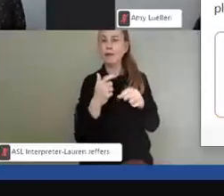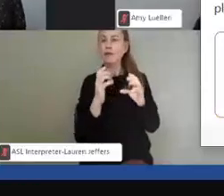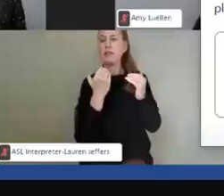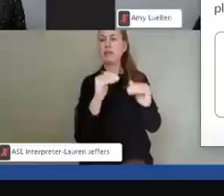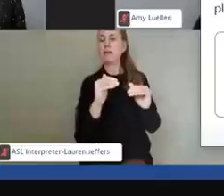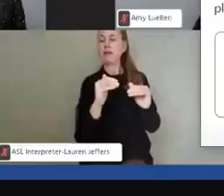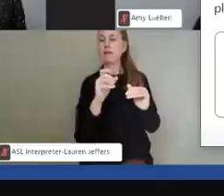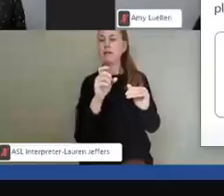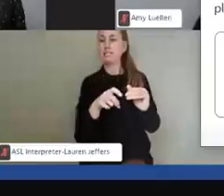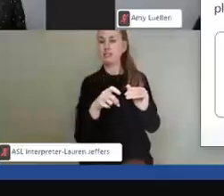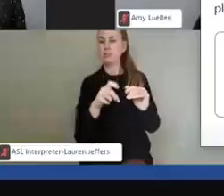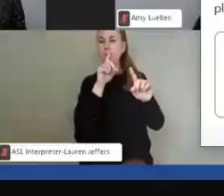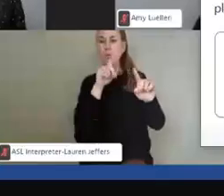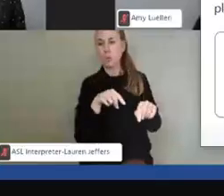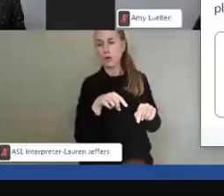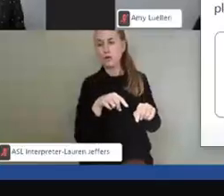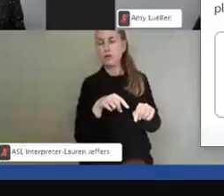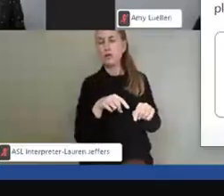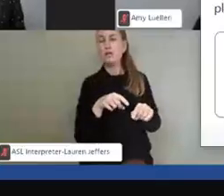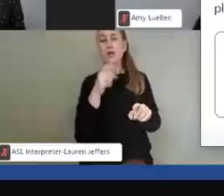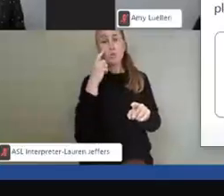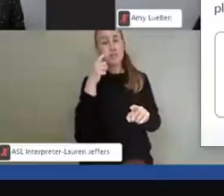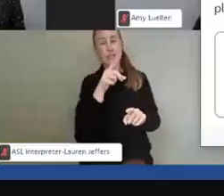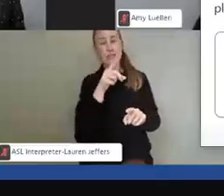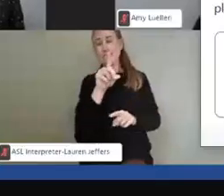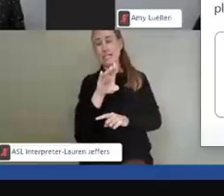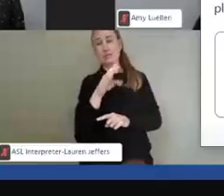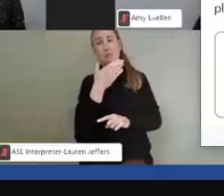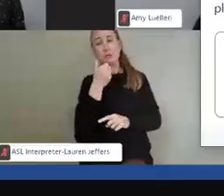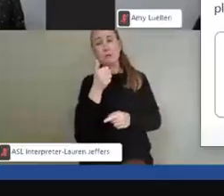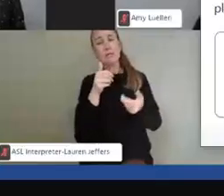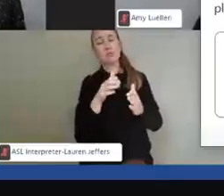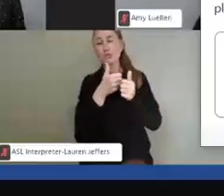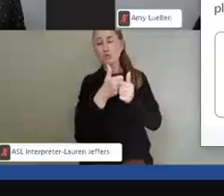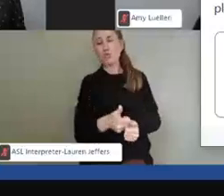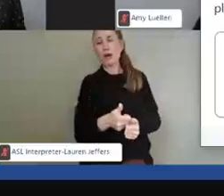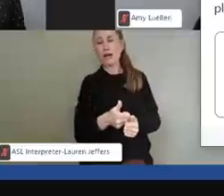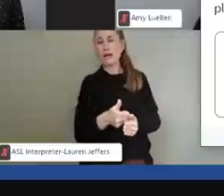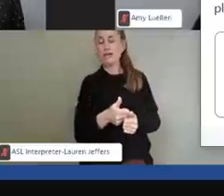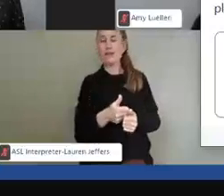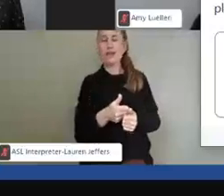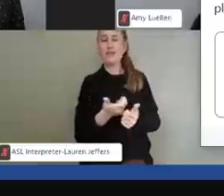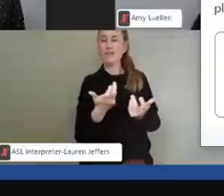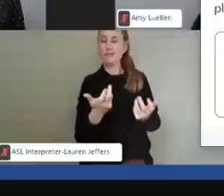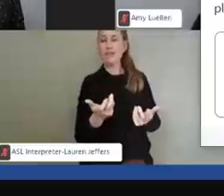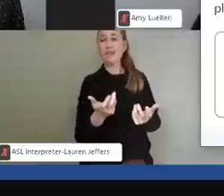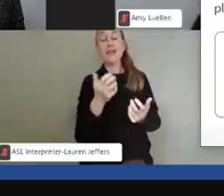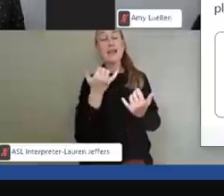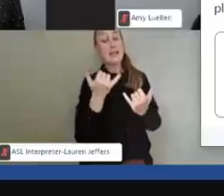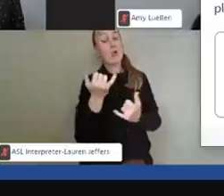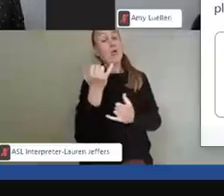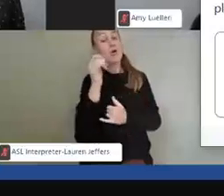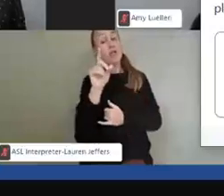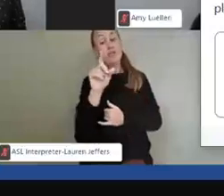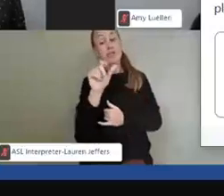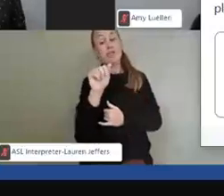think that this spill dashboard is going to be the best way for us to track it in terms of a mechanism. Now, the data that's in